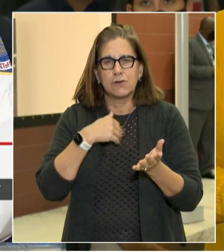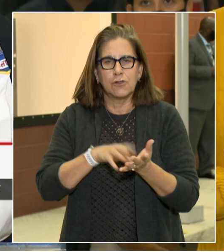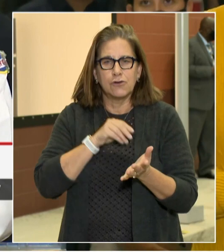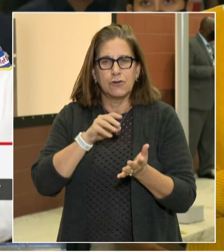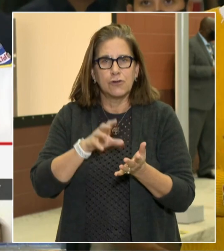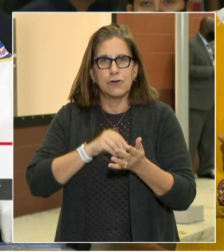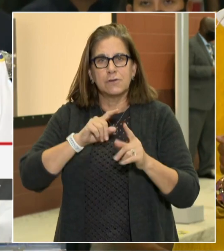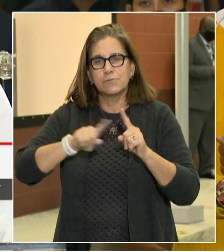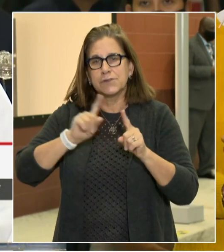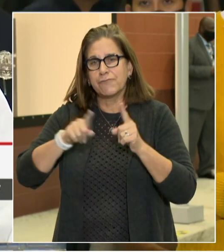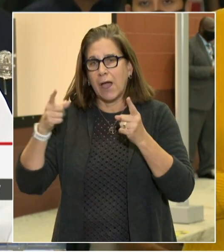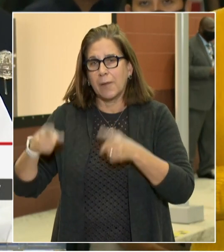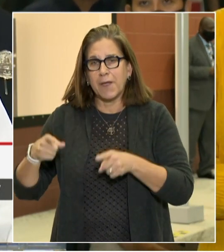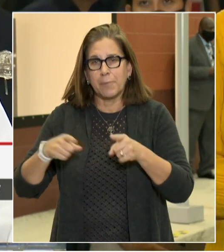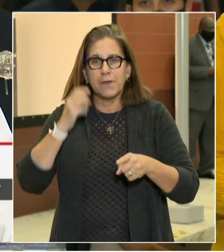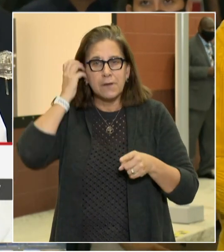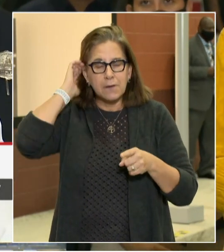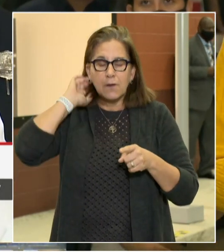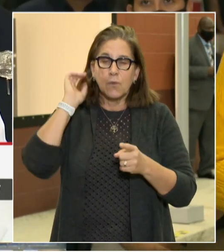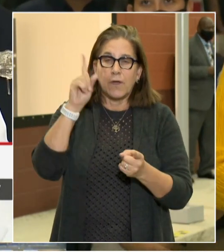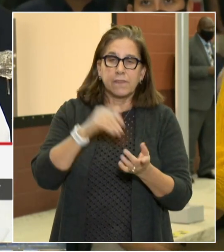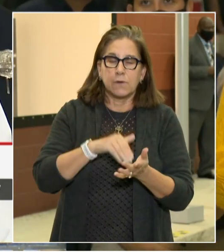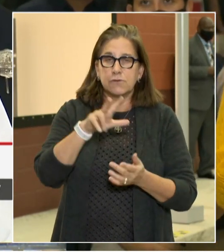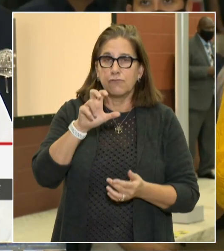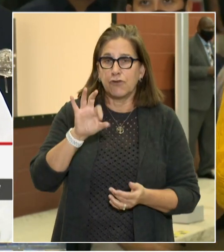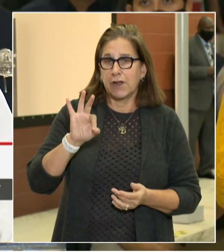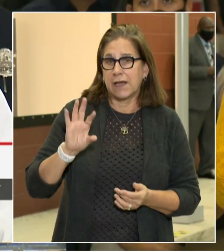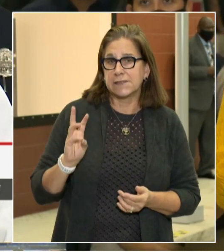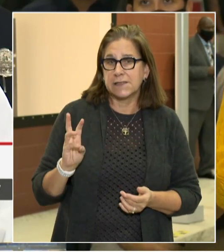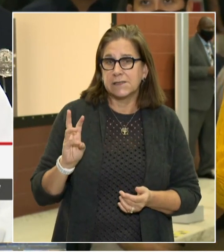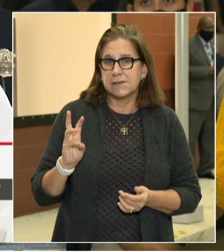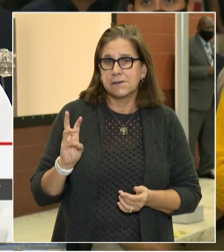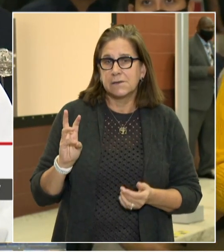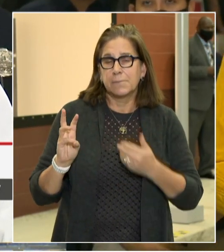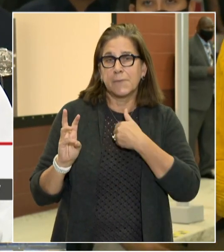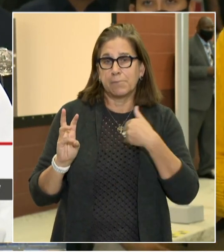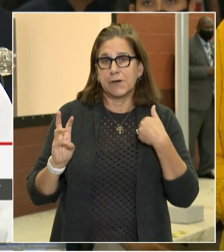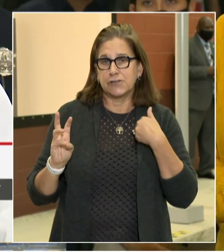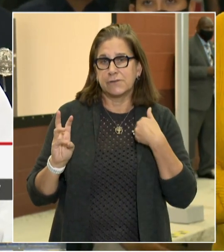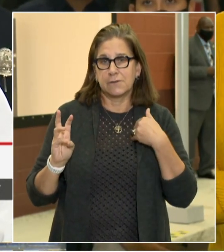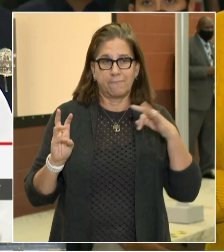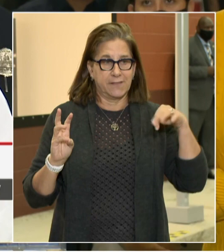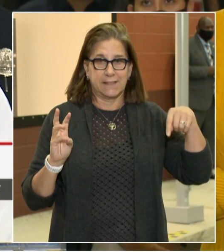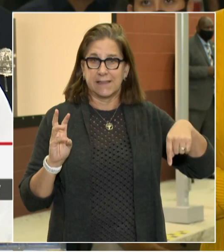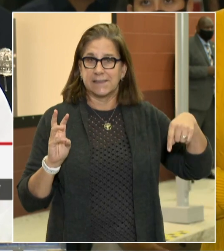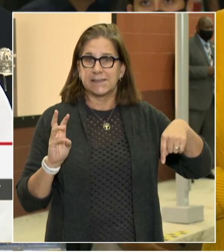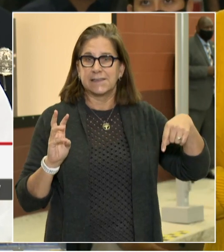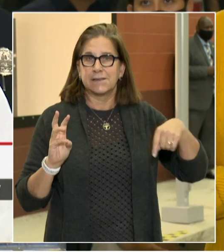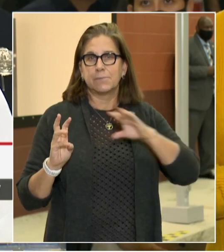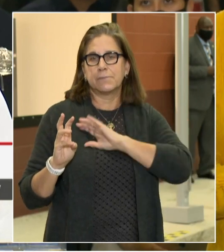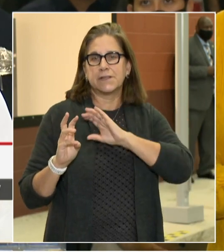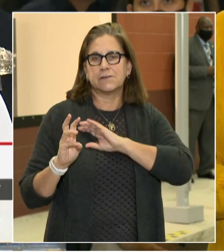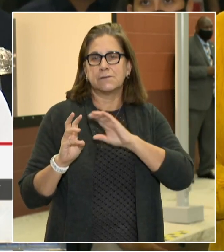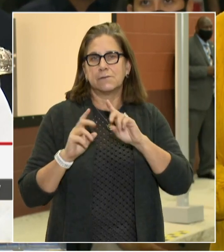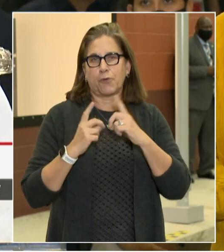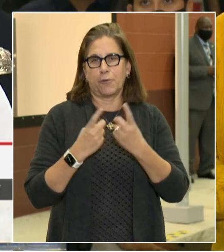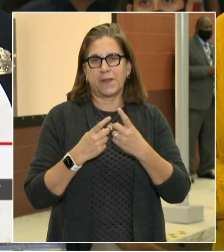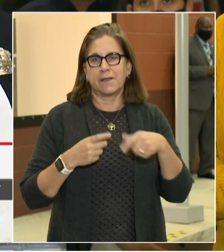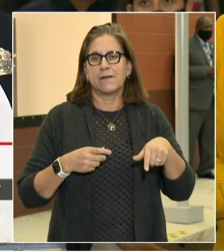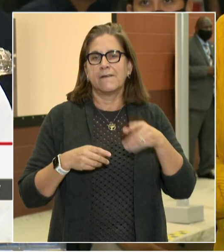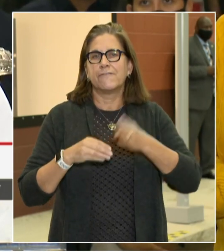1,396 members of the Metropolitan Police Department have successfully completed the training, and we have 13 certified